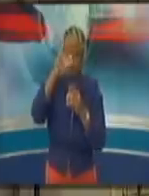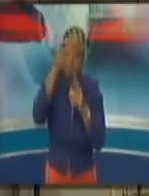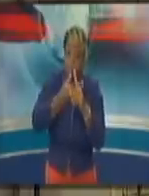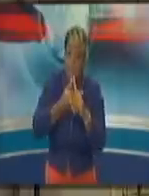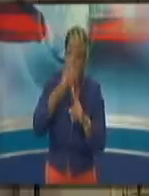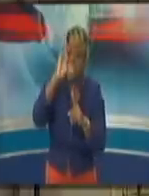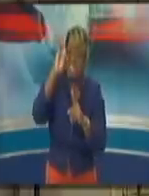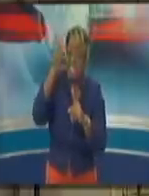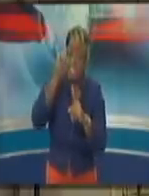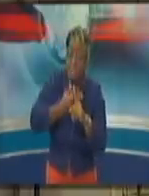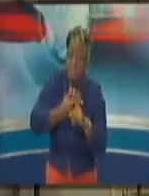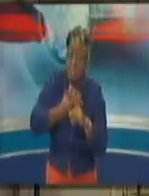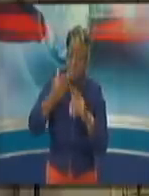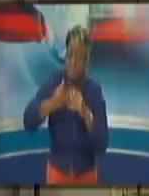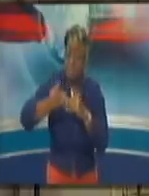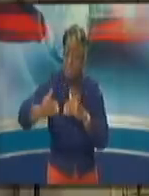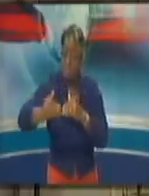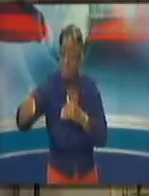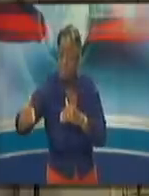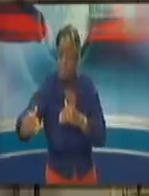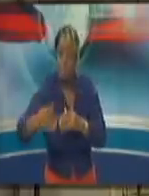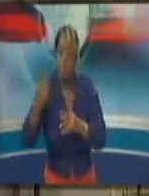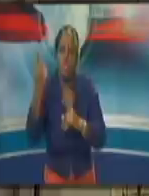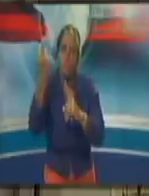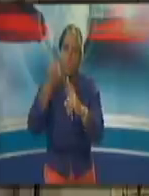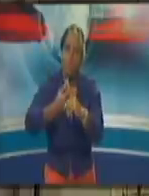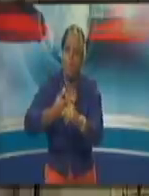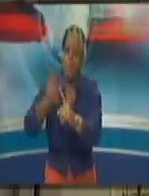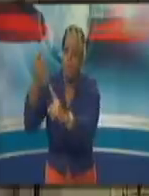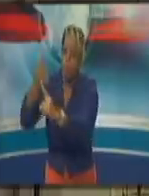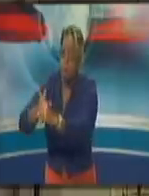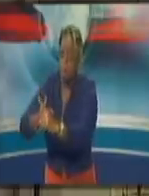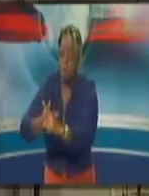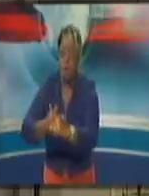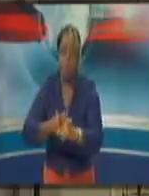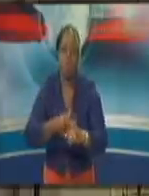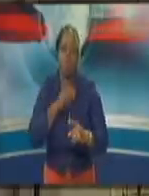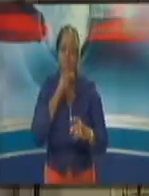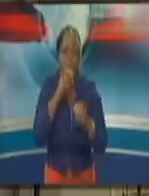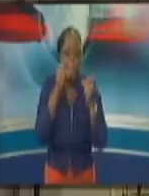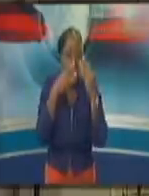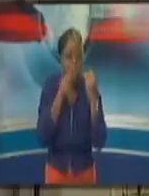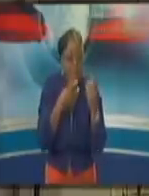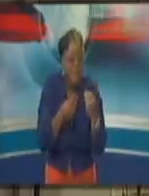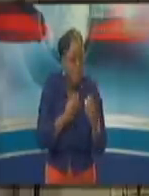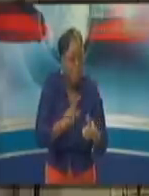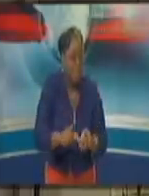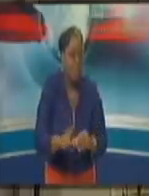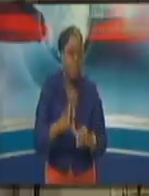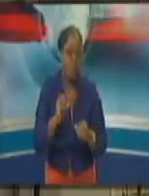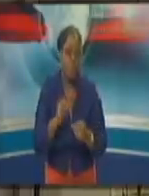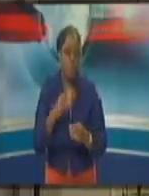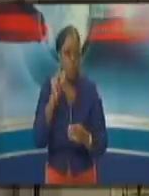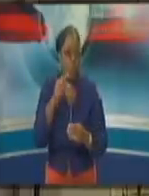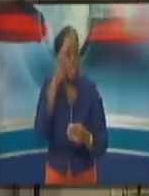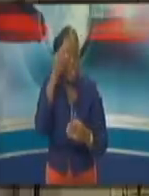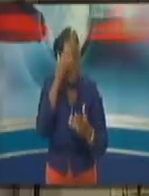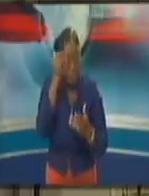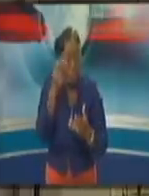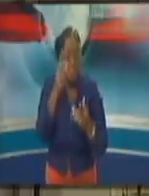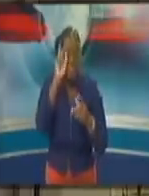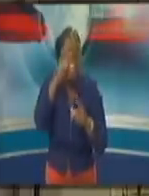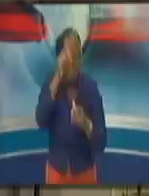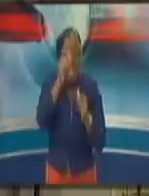only be dispensed in 1 month quantities. That is to ensure that persons especially suffering